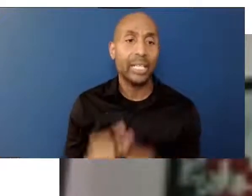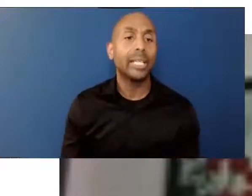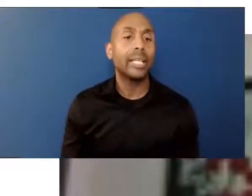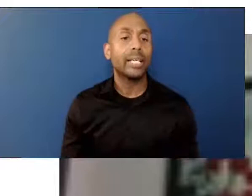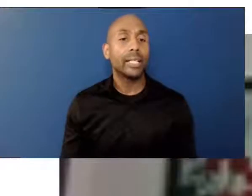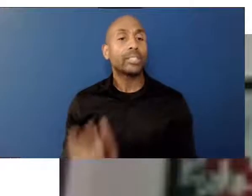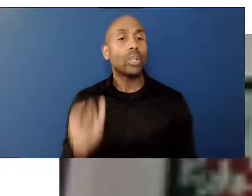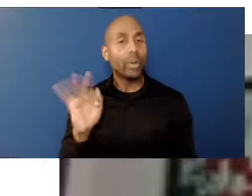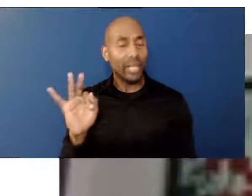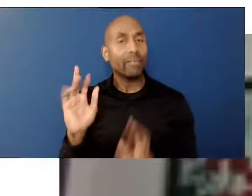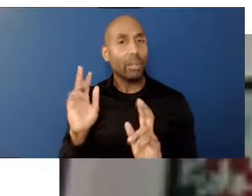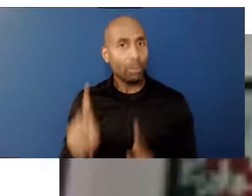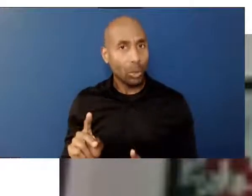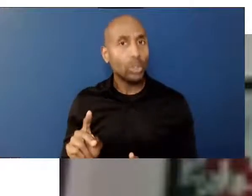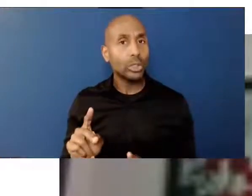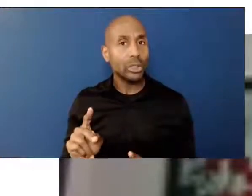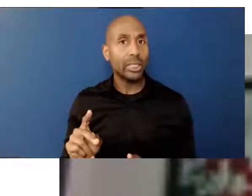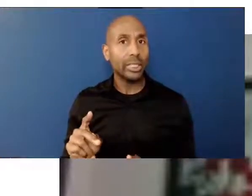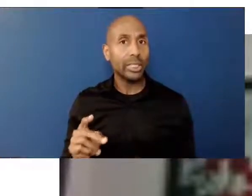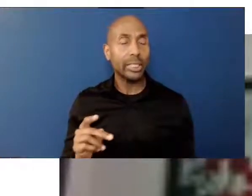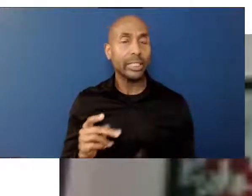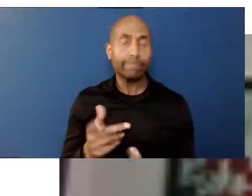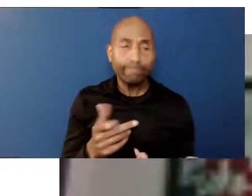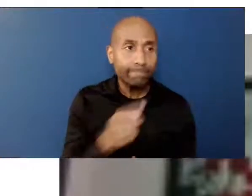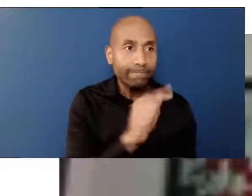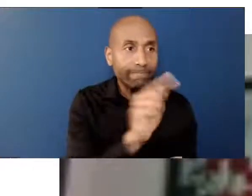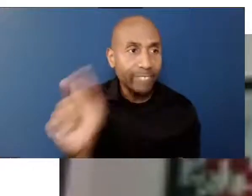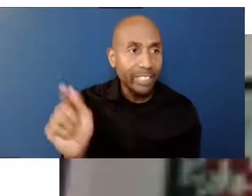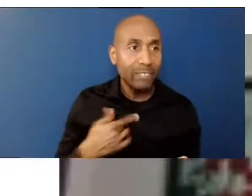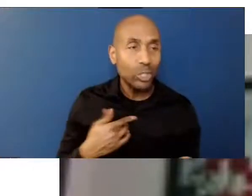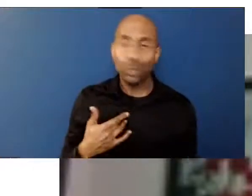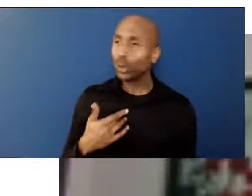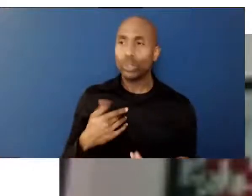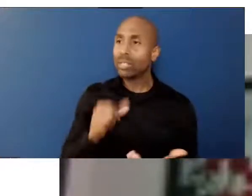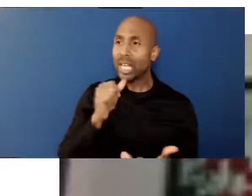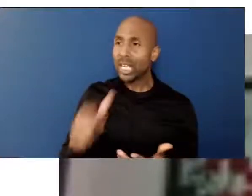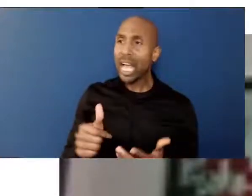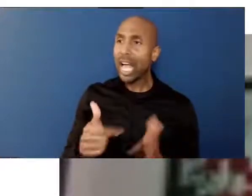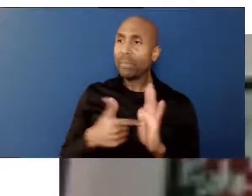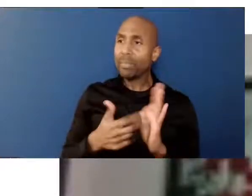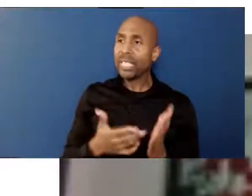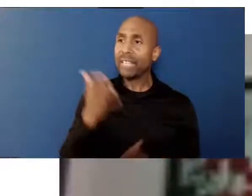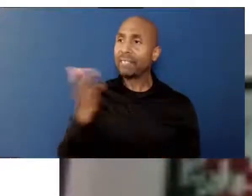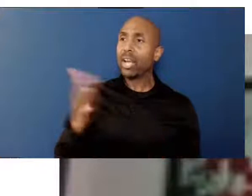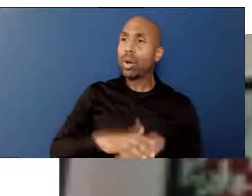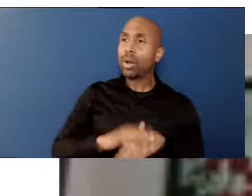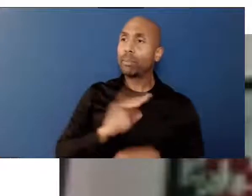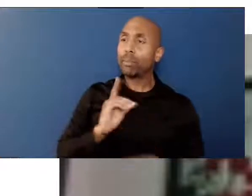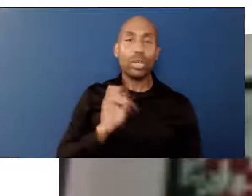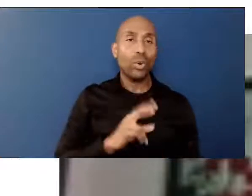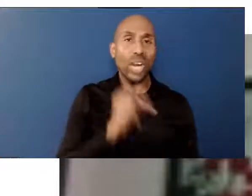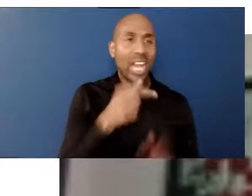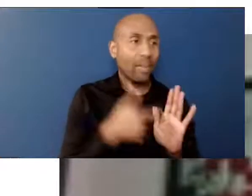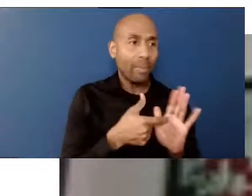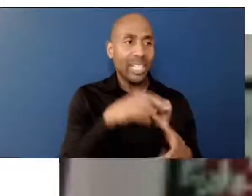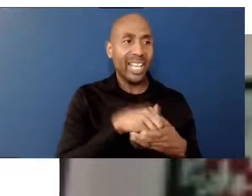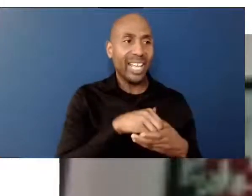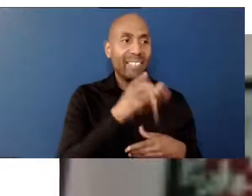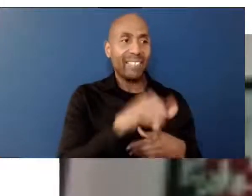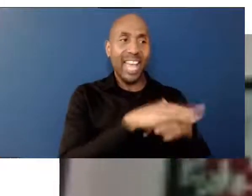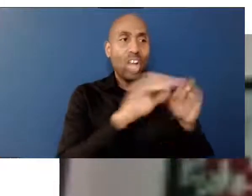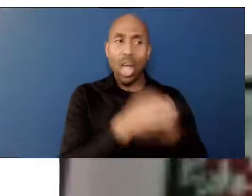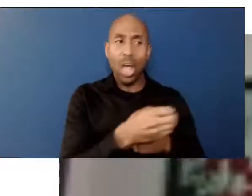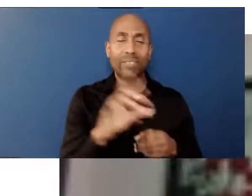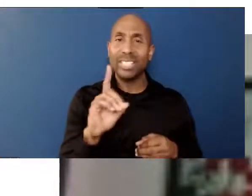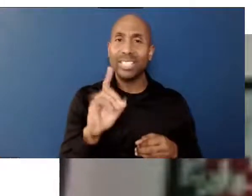board, we'd want to hear that. And because definitely that's top of mind for us as we work through the policies and